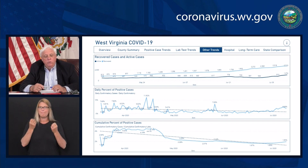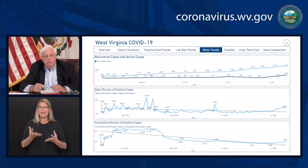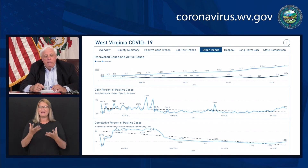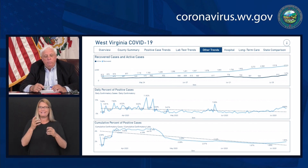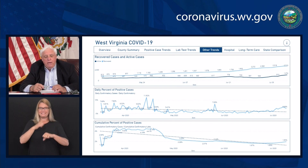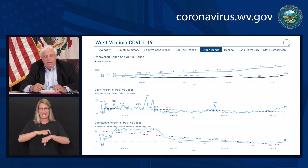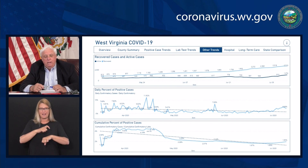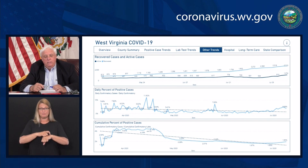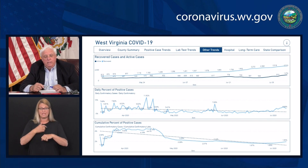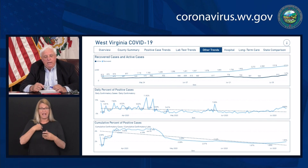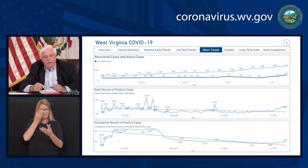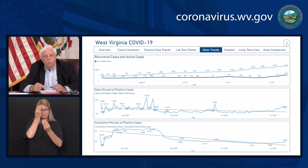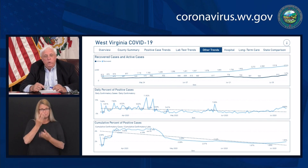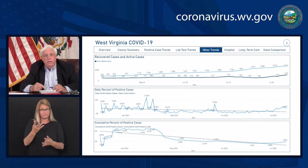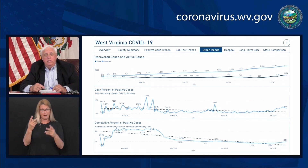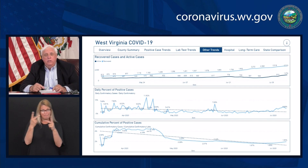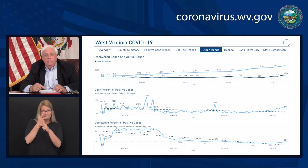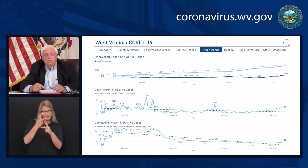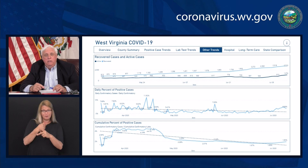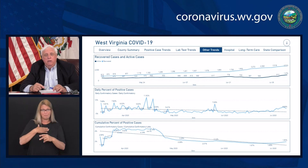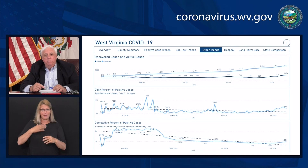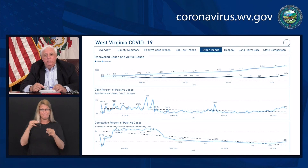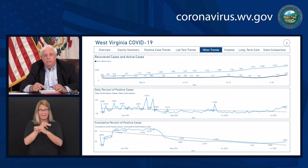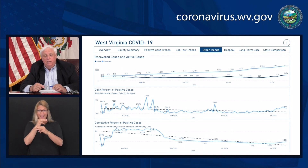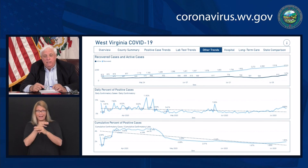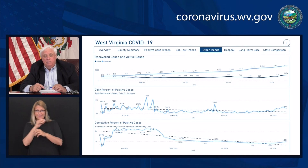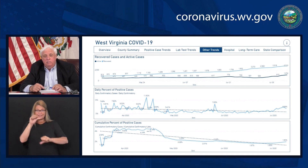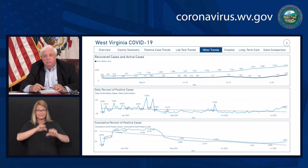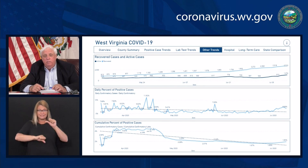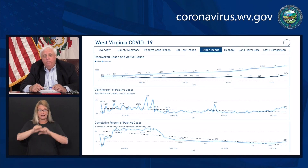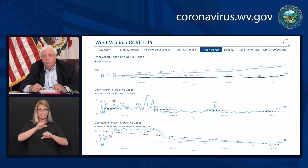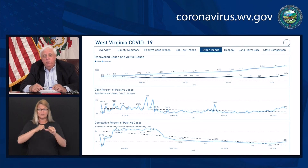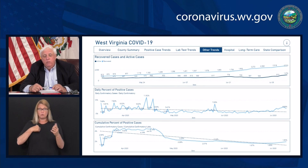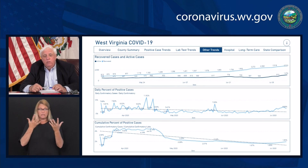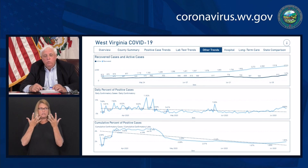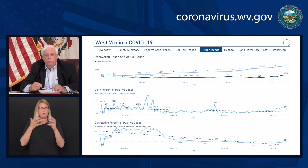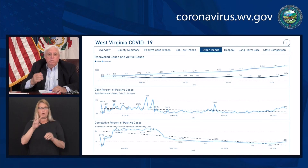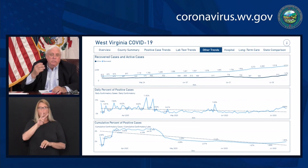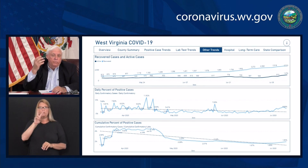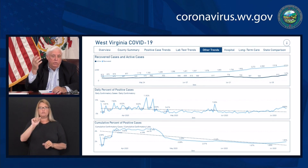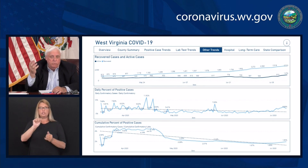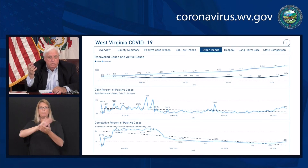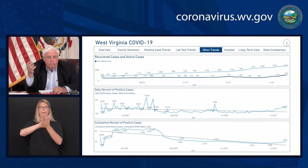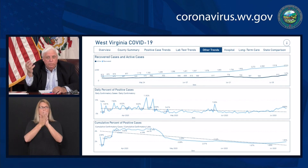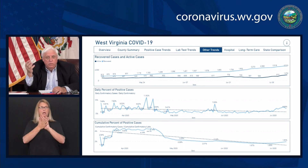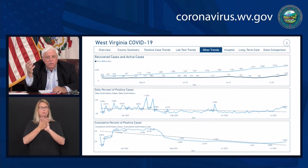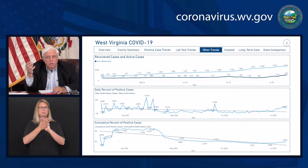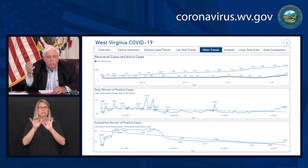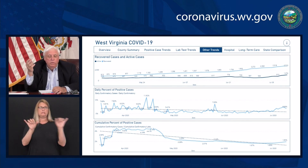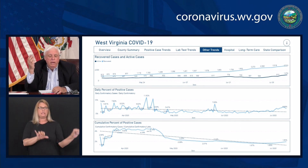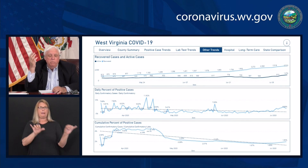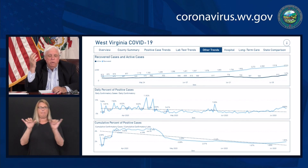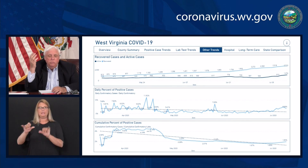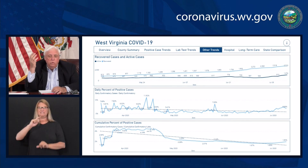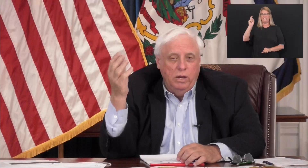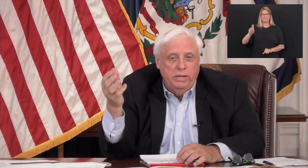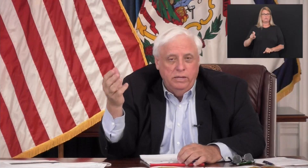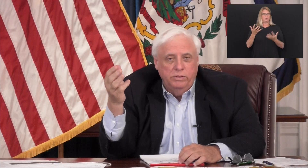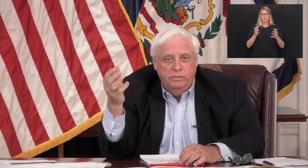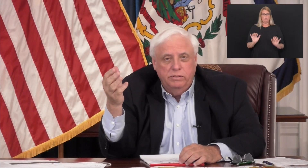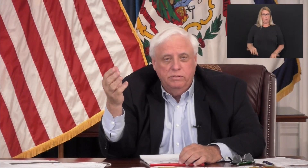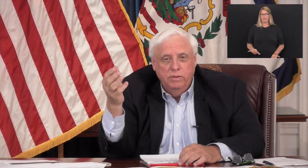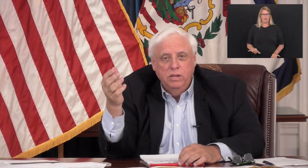our current guidelines. Most of our activities are outside, and you can socially distance pretty easy.